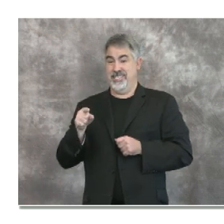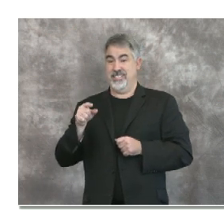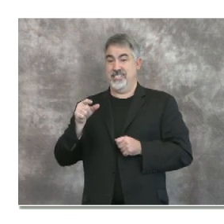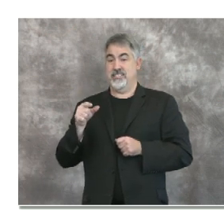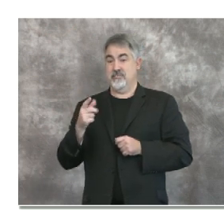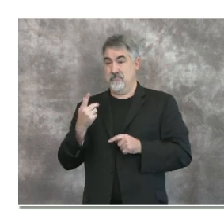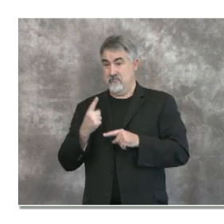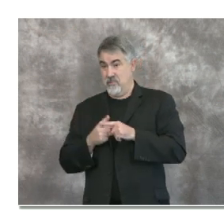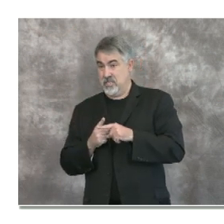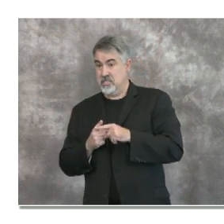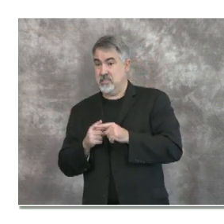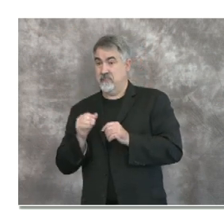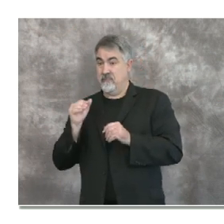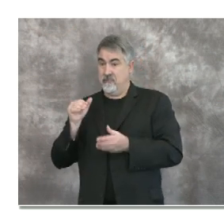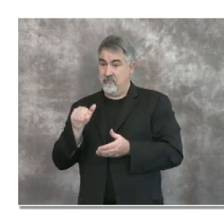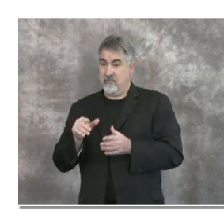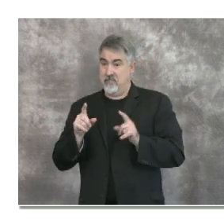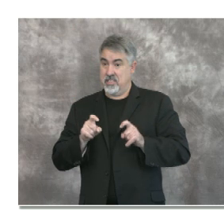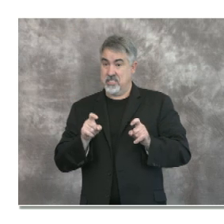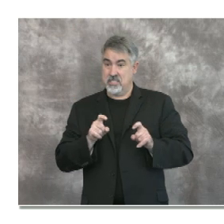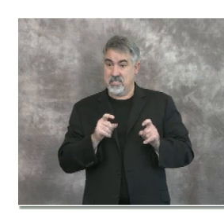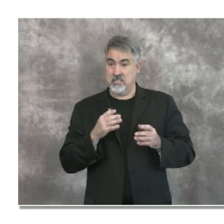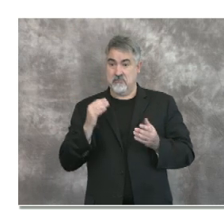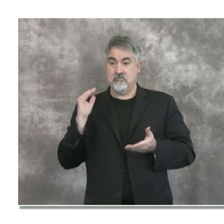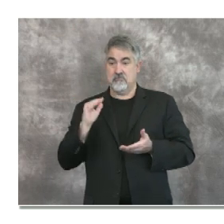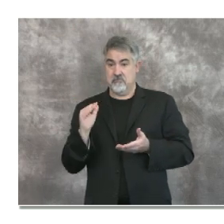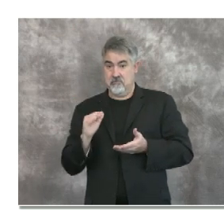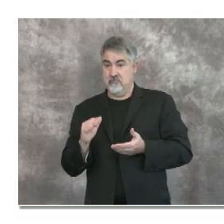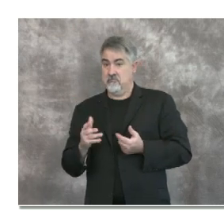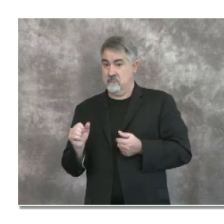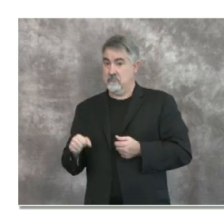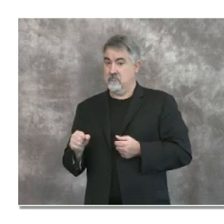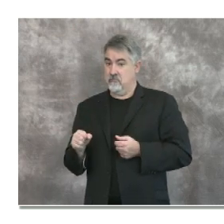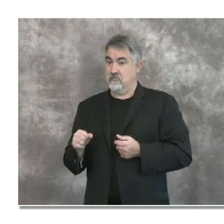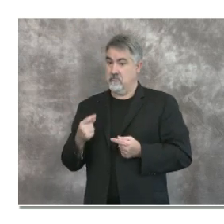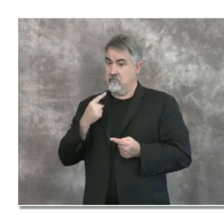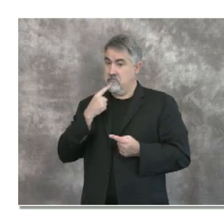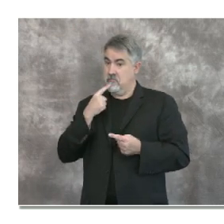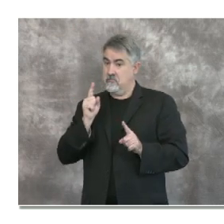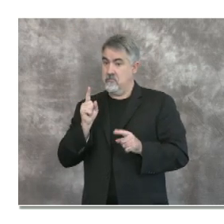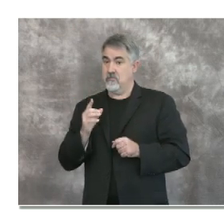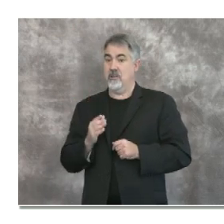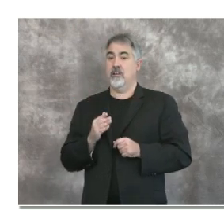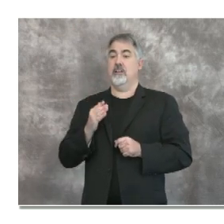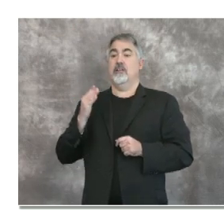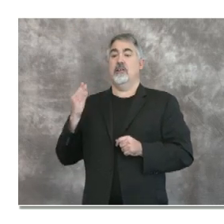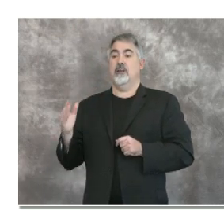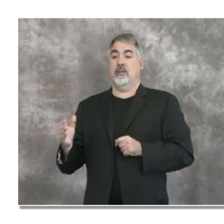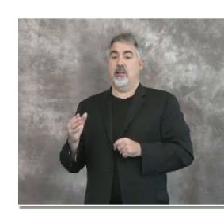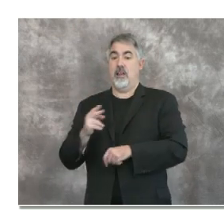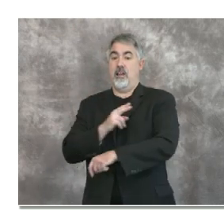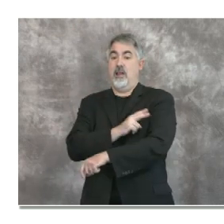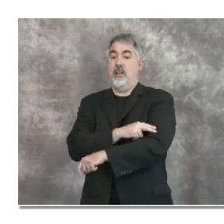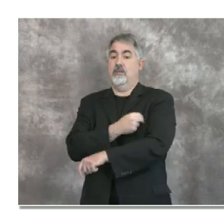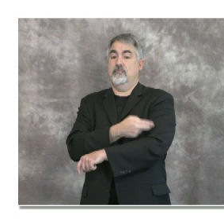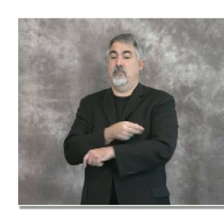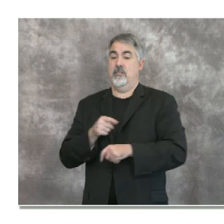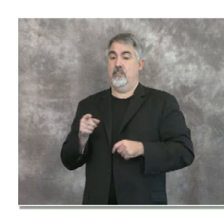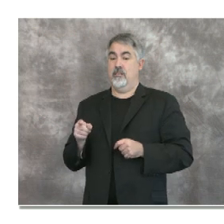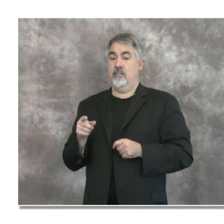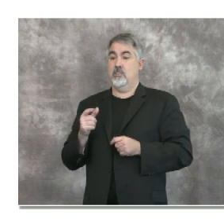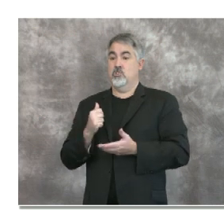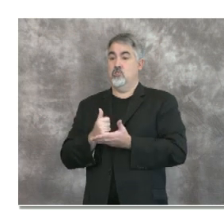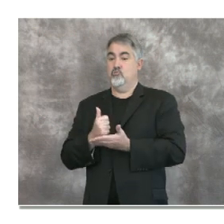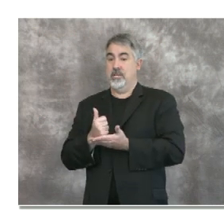a 14-day period. We feel we are achieving that. Then treating all patients without crisis care model, we show you